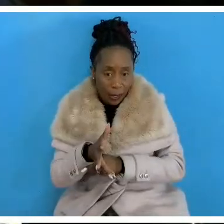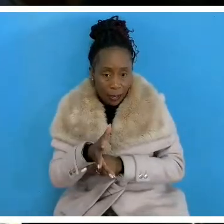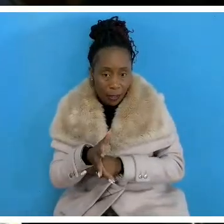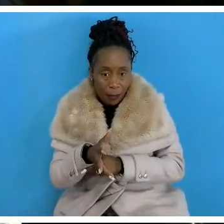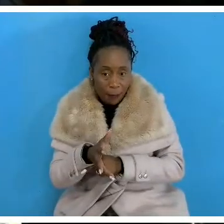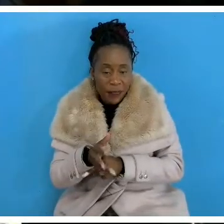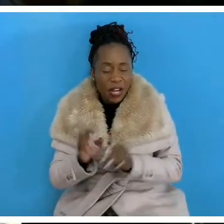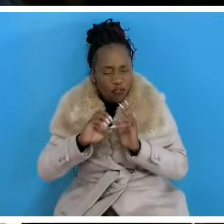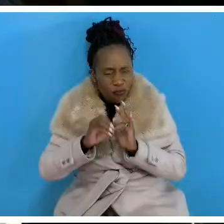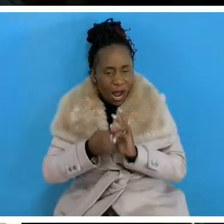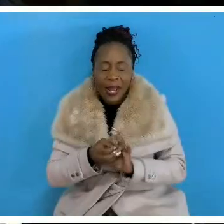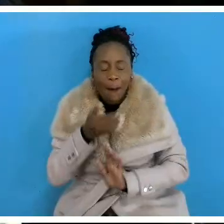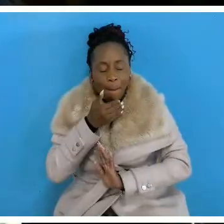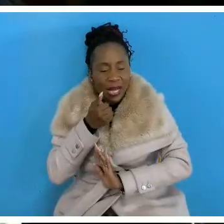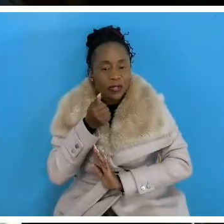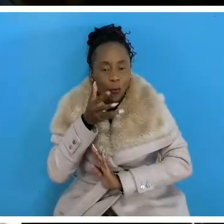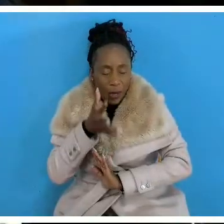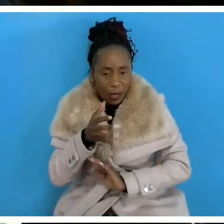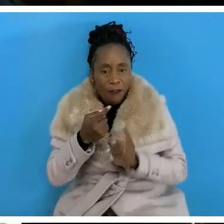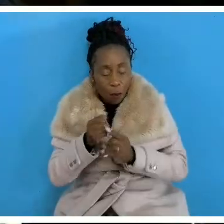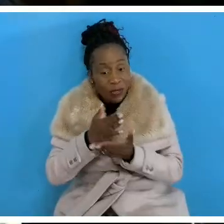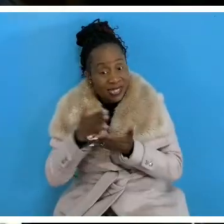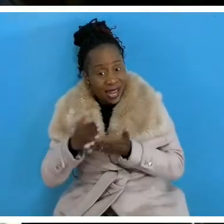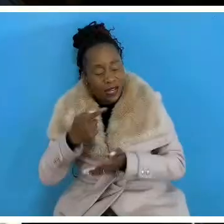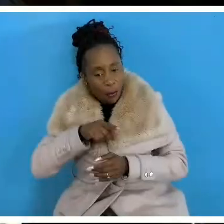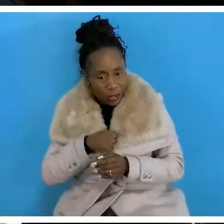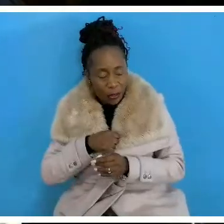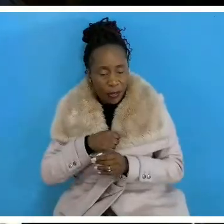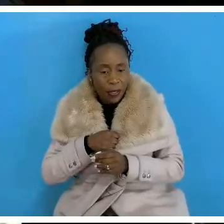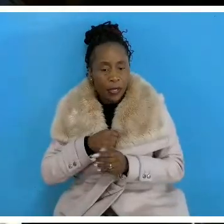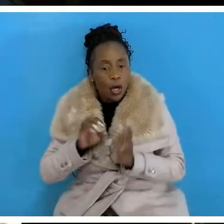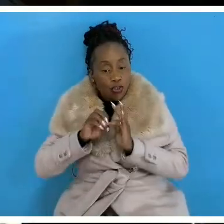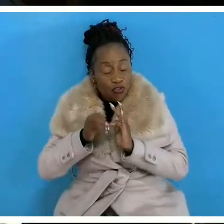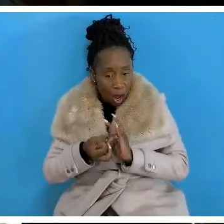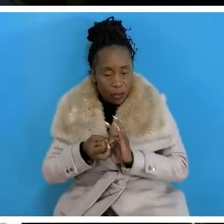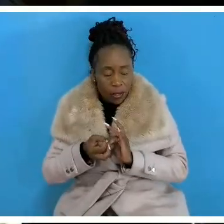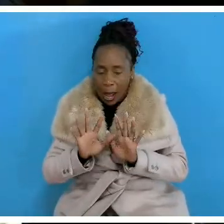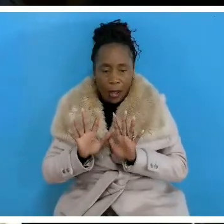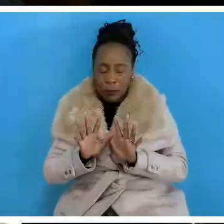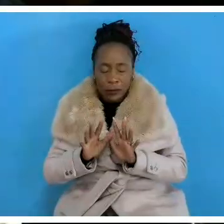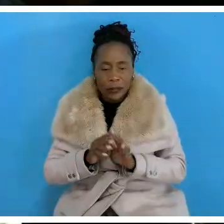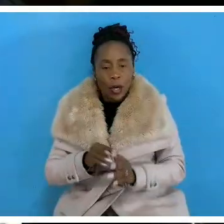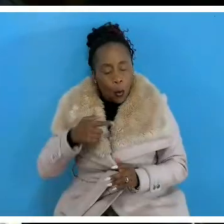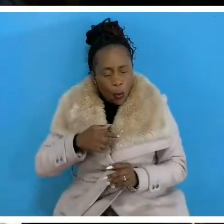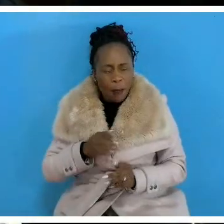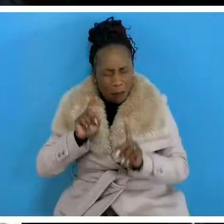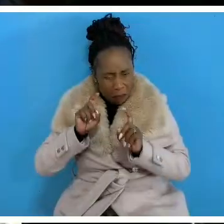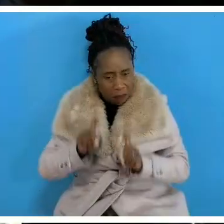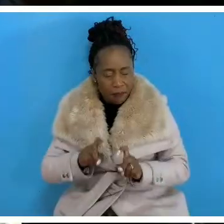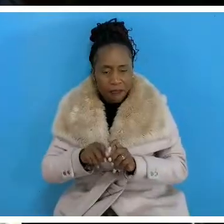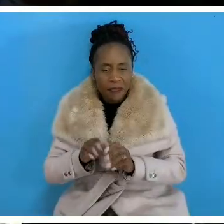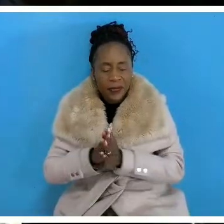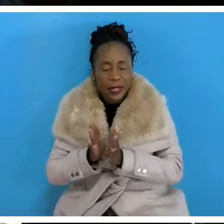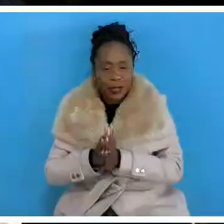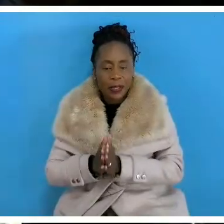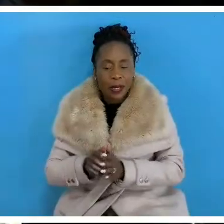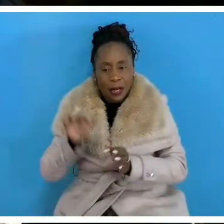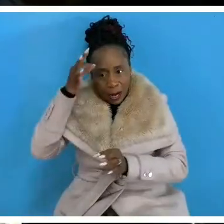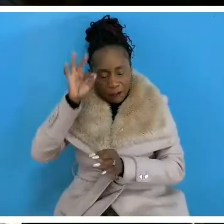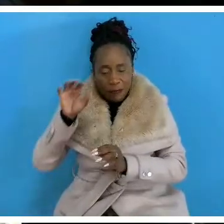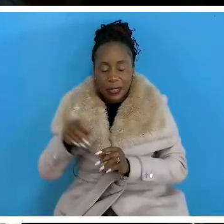our best from our side to hold, not try, but we will hold the government accountable, but we will